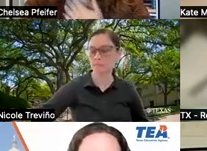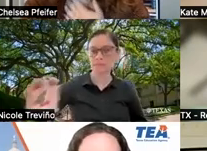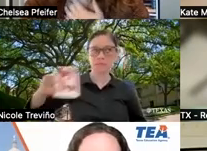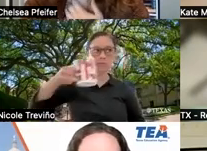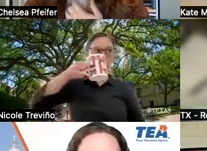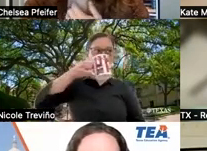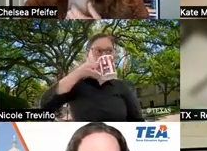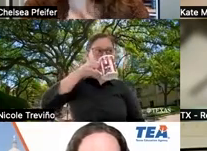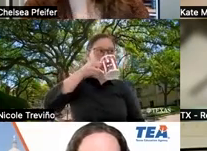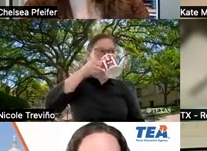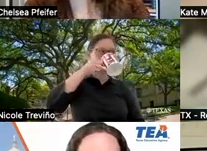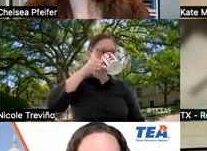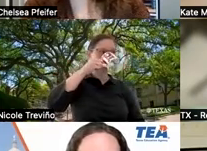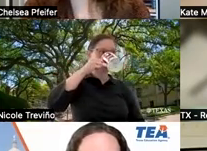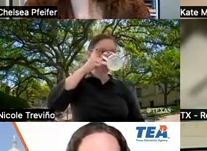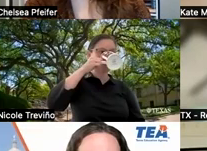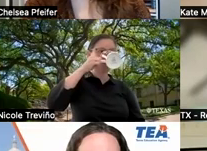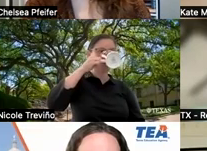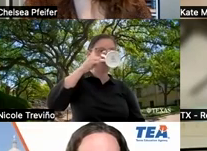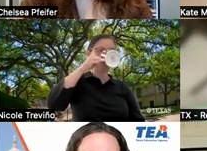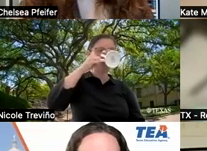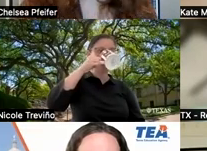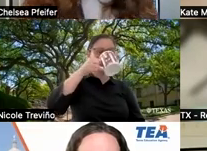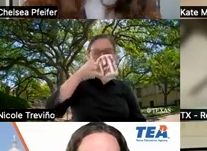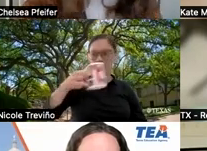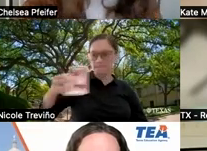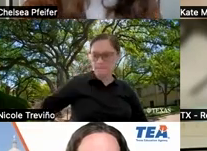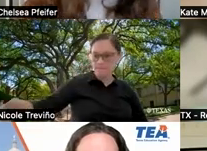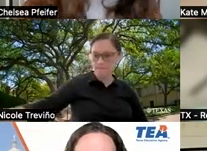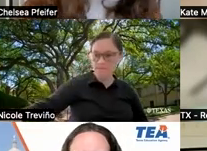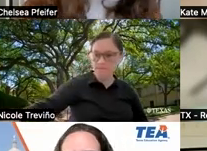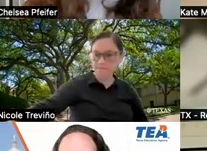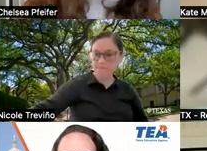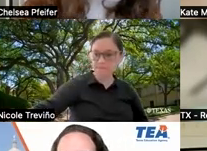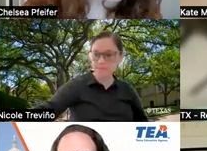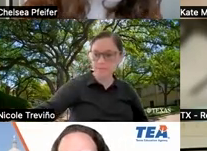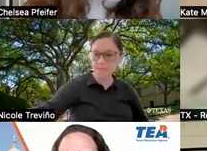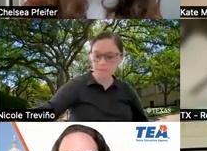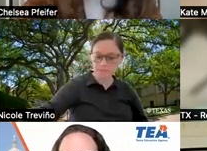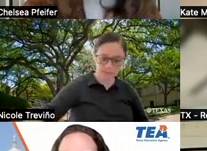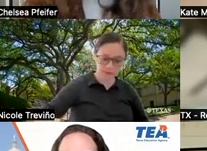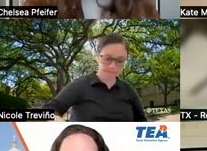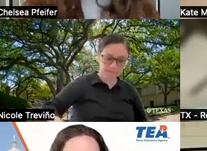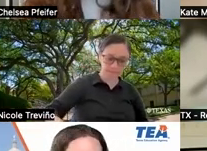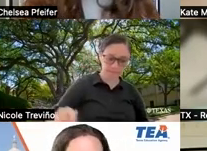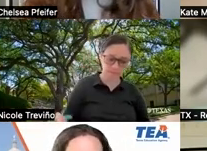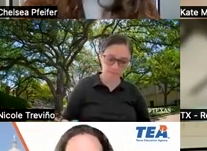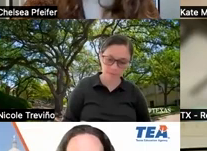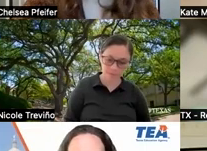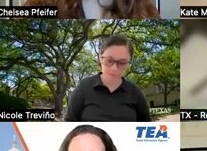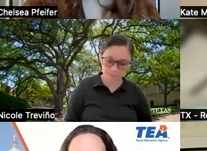roll call vote and then to facilitate our public comment portion of the meeting. So Megan, over to